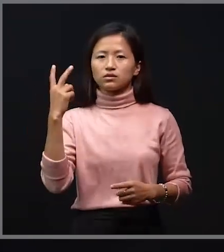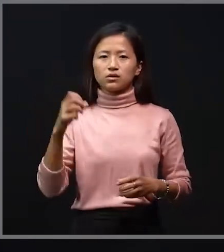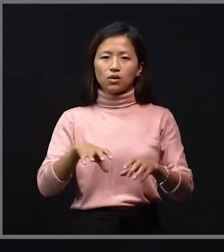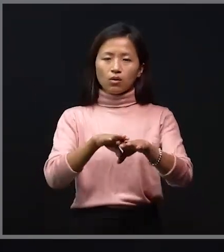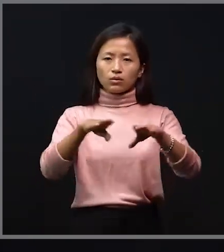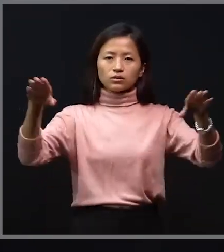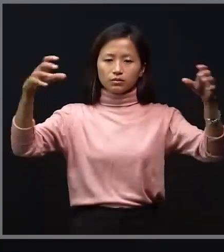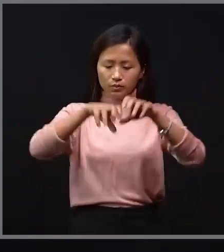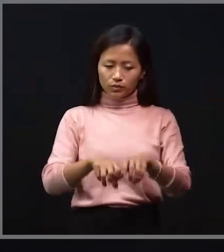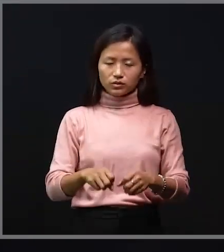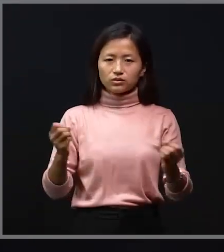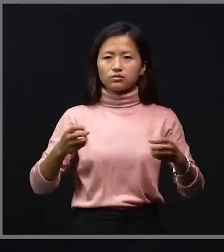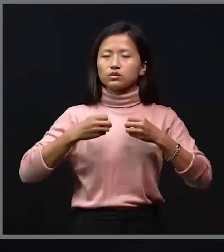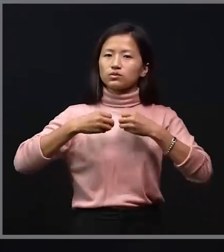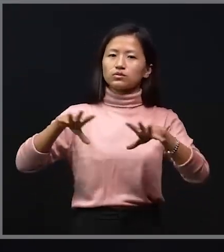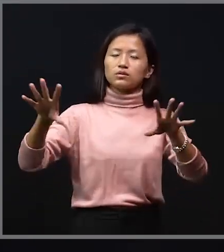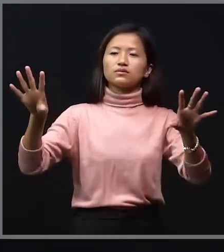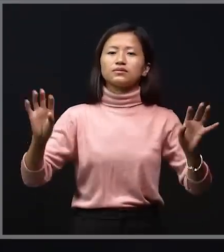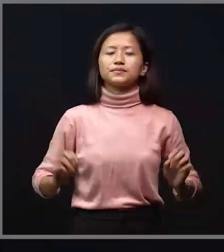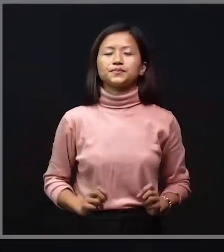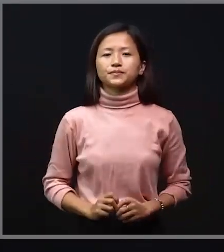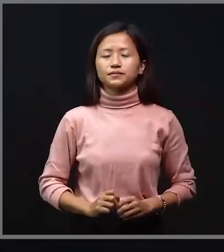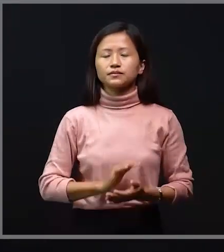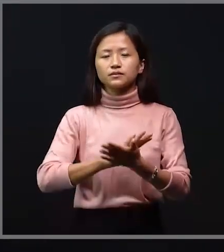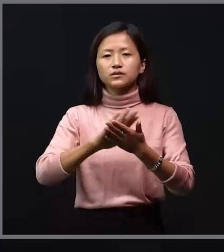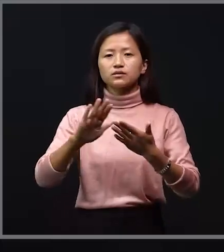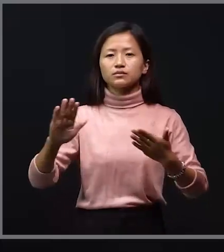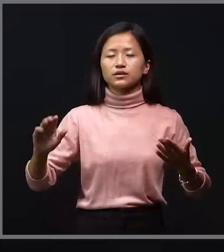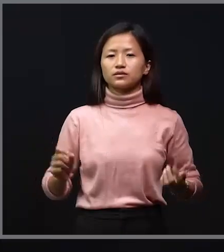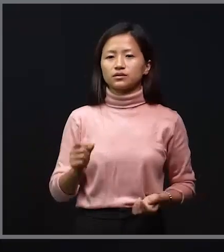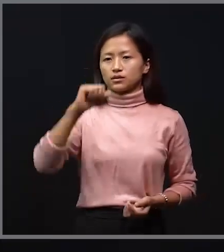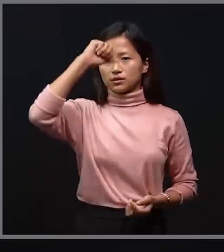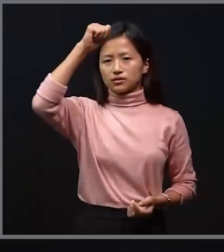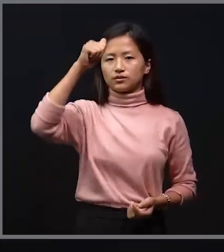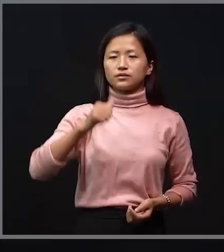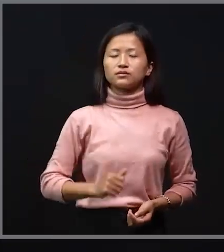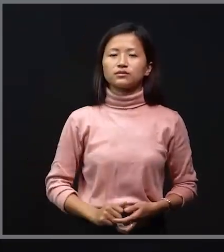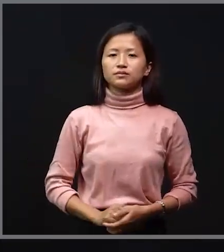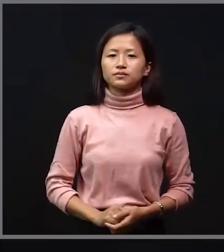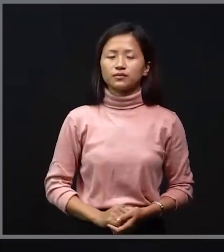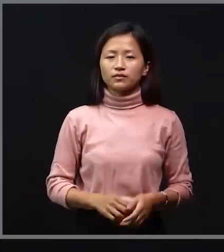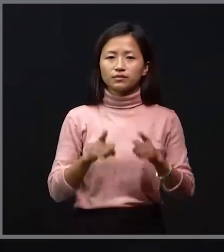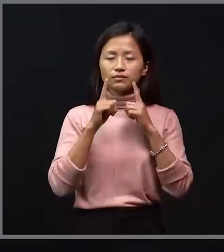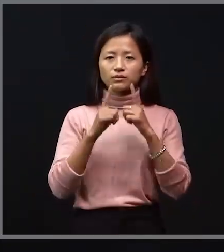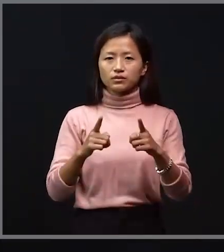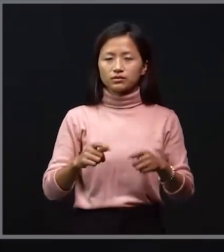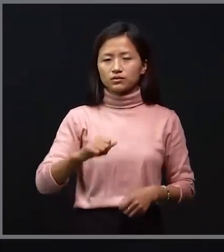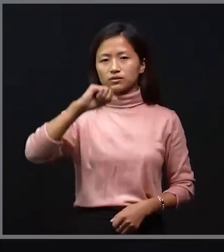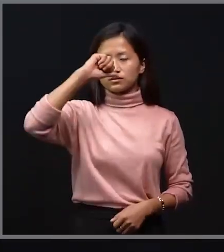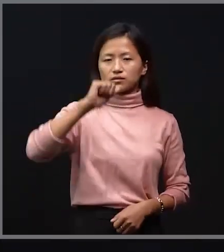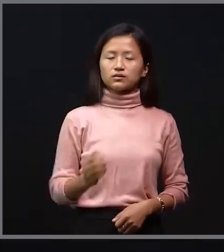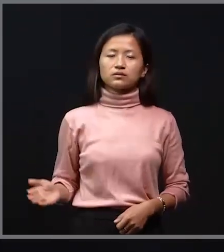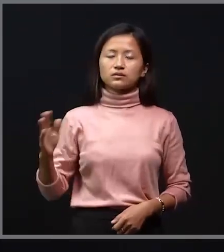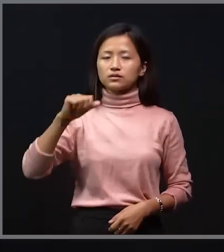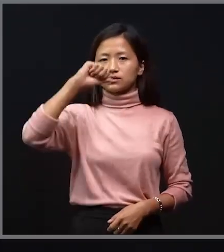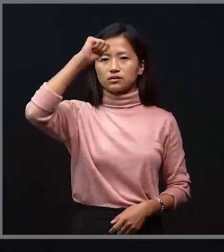bridges, all these were blown off. Okay, so all these were being done by the Indians. But since India was still under the control